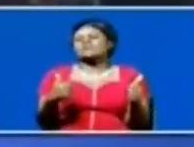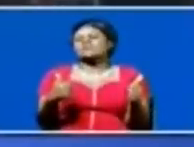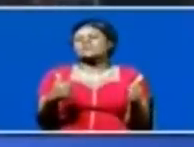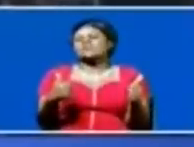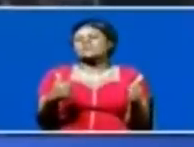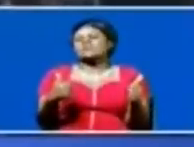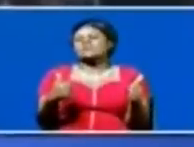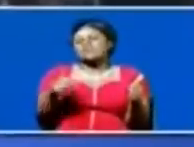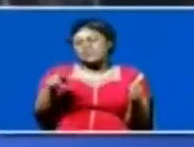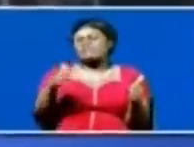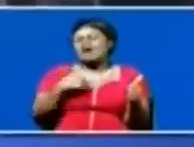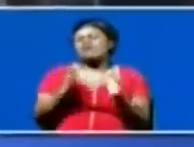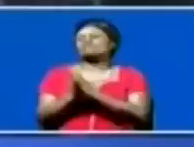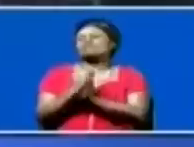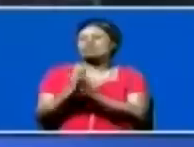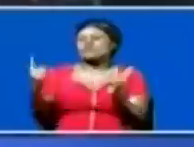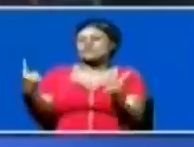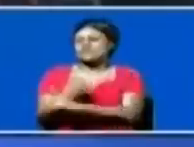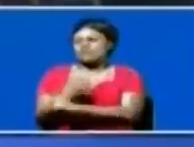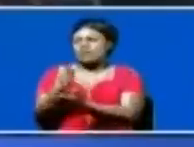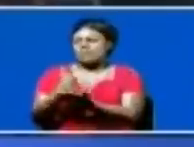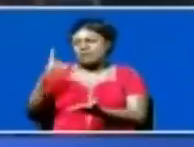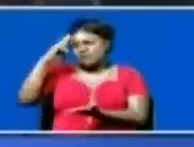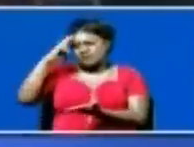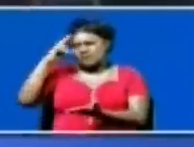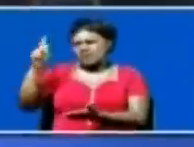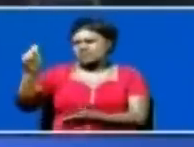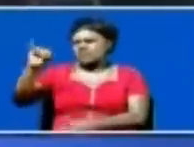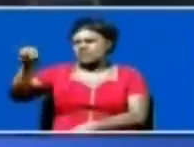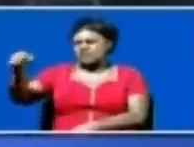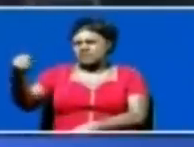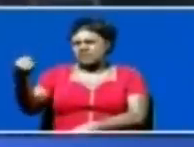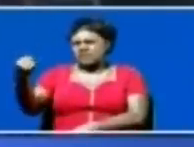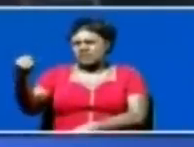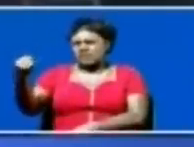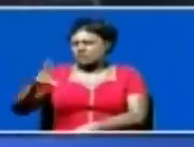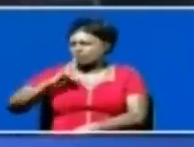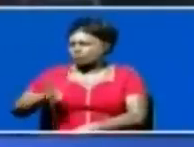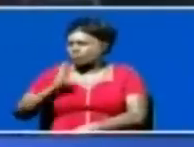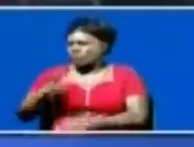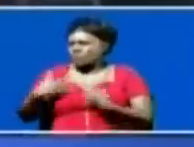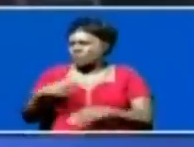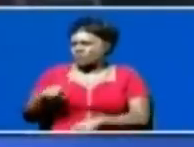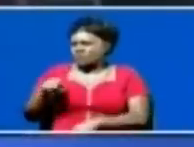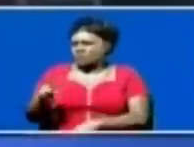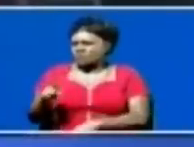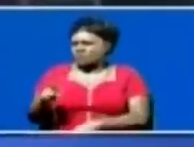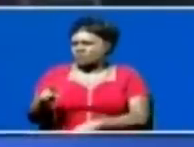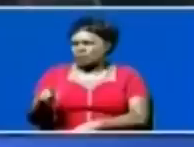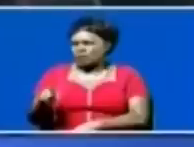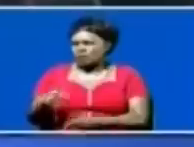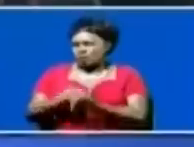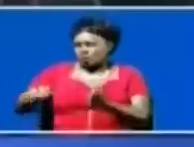was a script which was to be followed, and that is part of the reason that even TJ was being threatened. People were being told they are going to be de-whipped